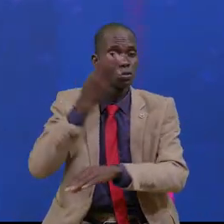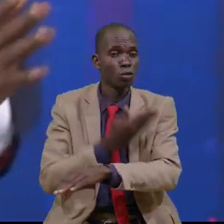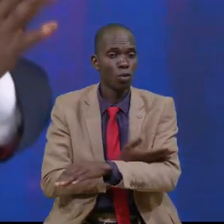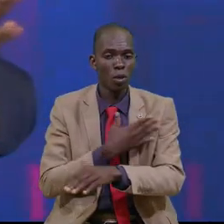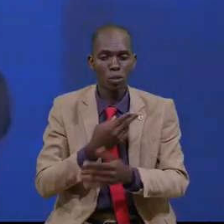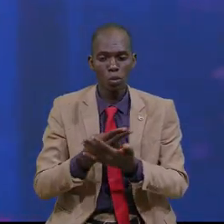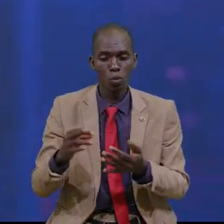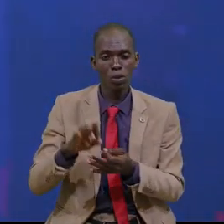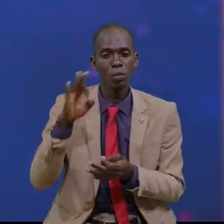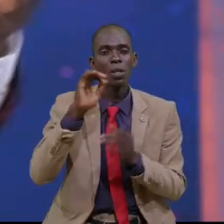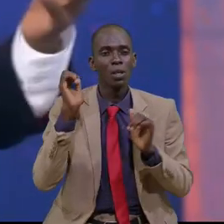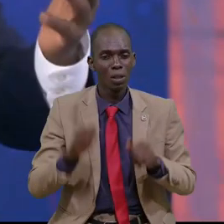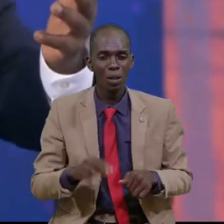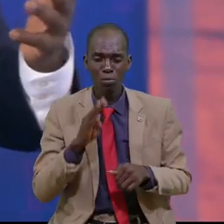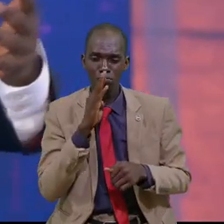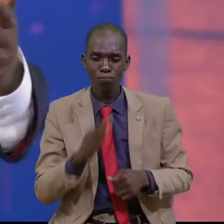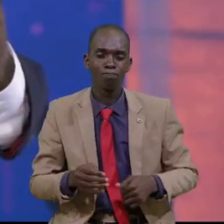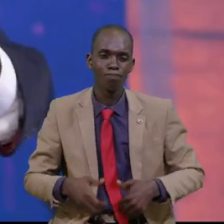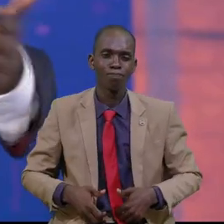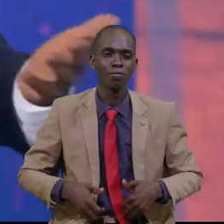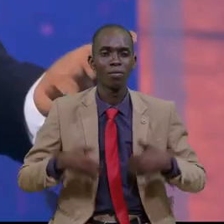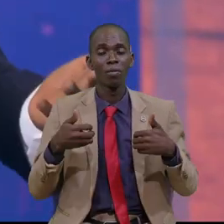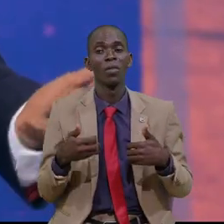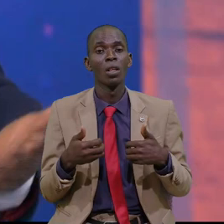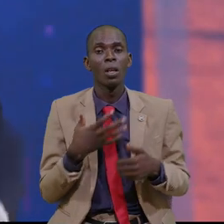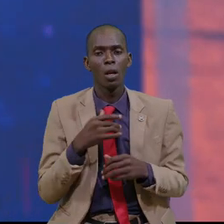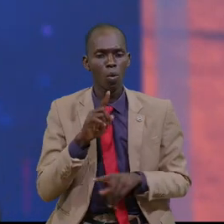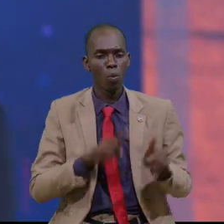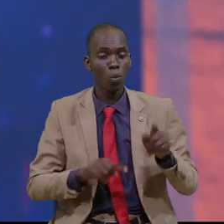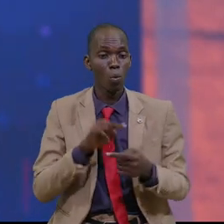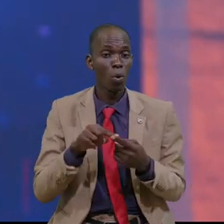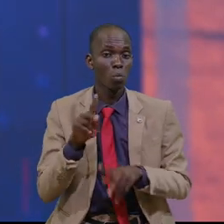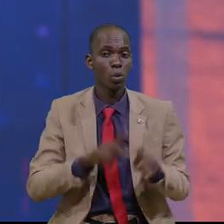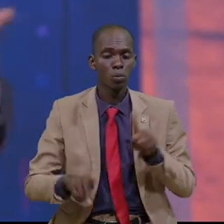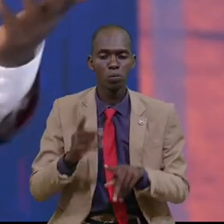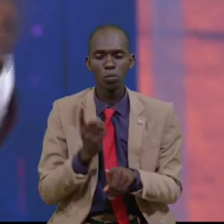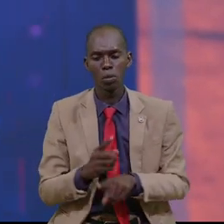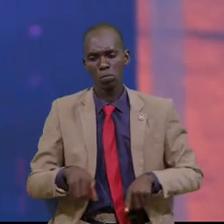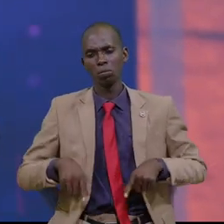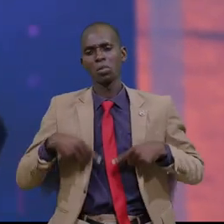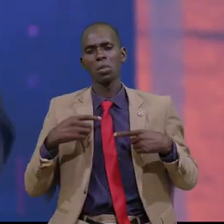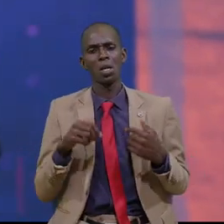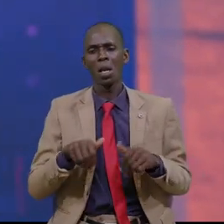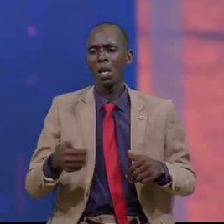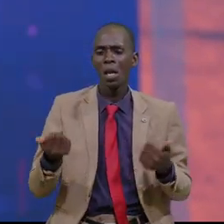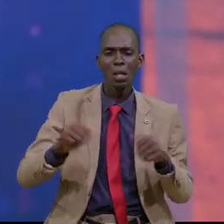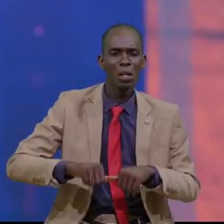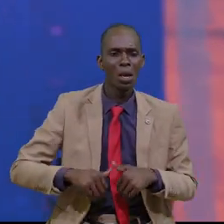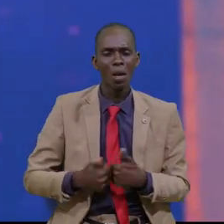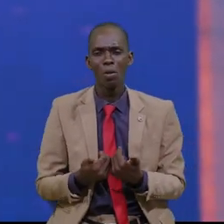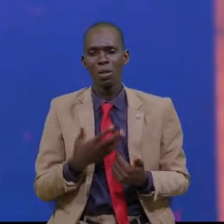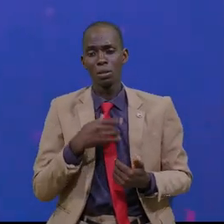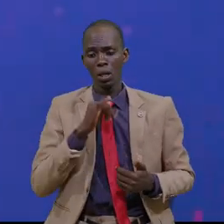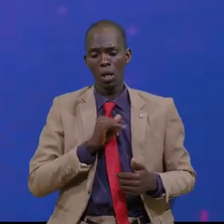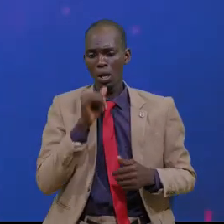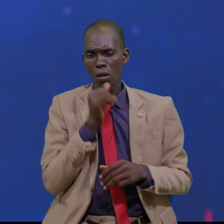can be grieved. And when people, they just live anyhow. I'm born again, they live anyhow. I'm saved,